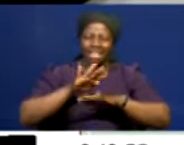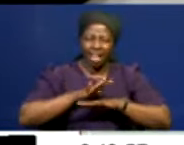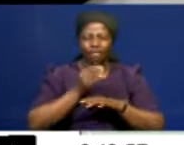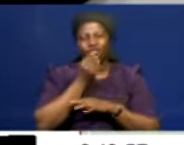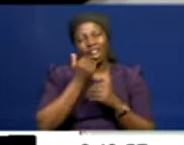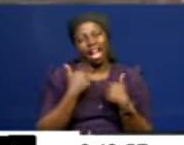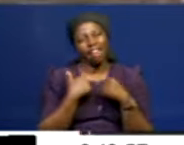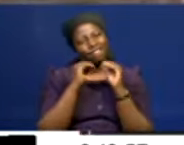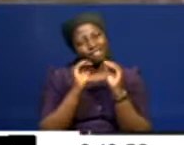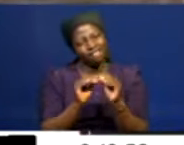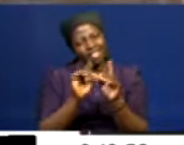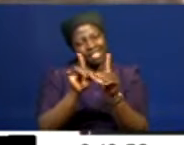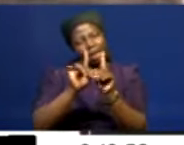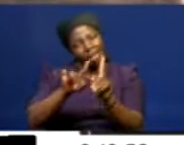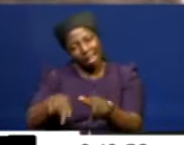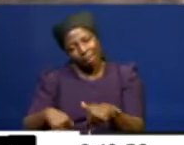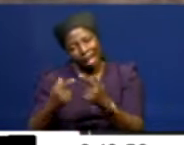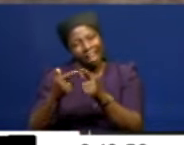increase.